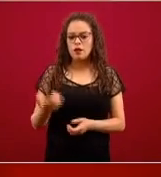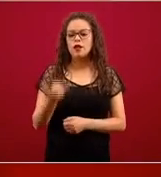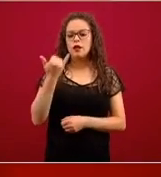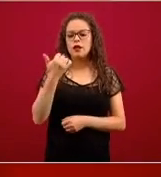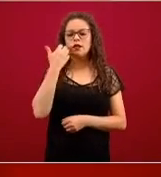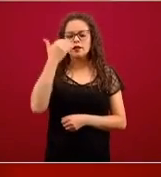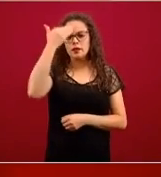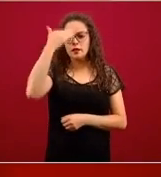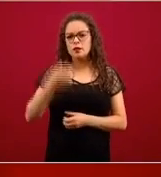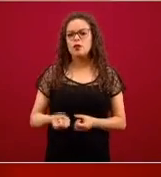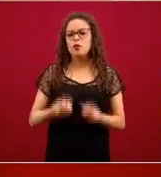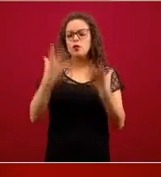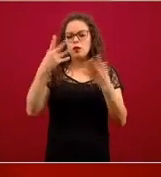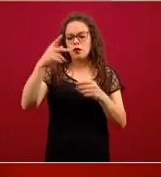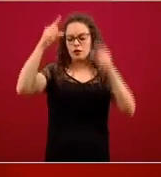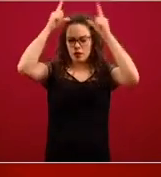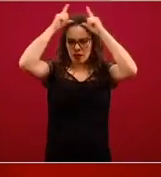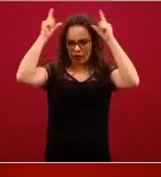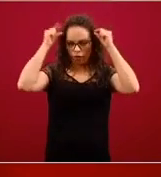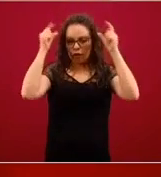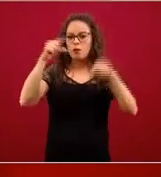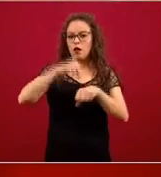grave?